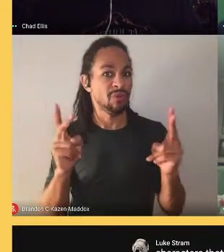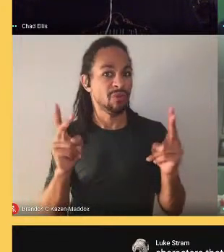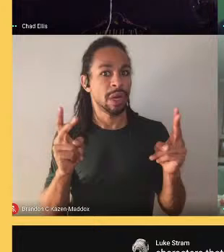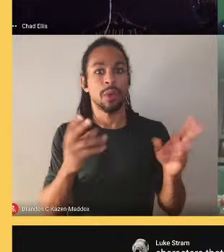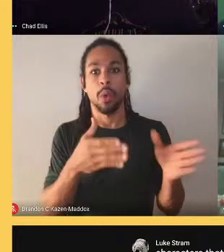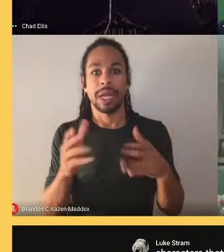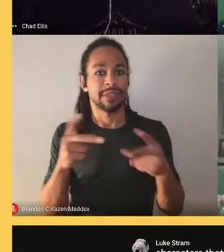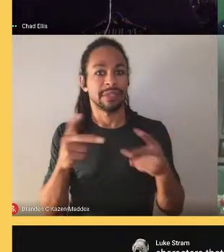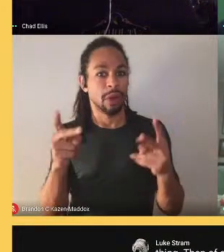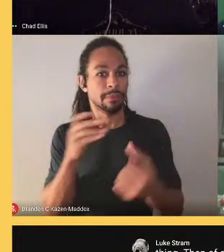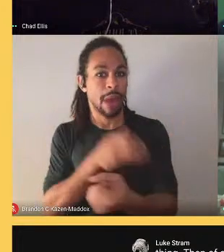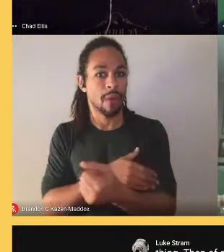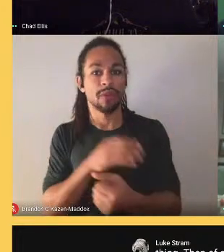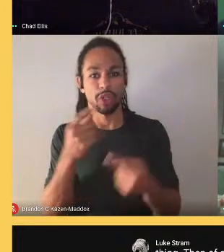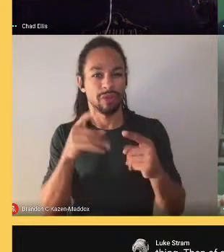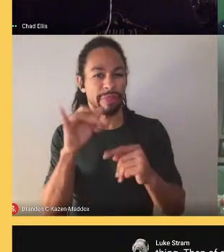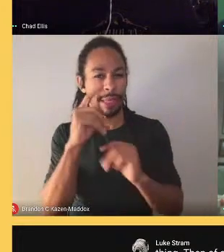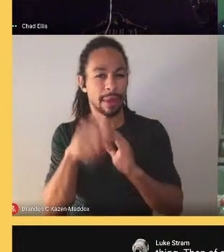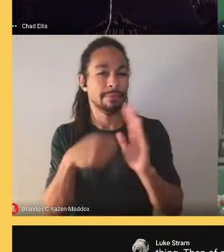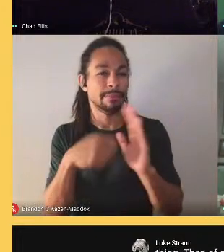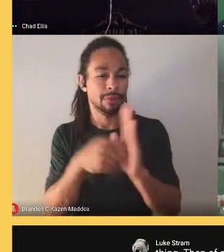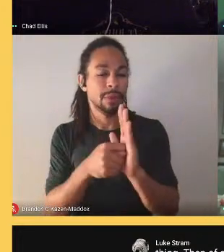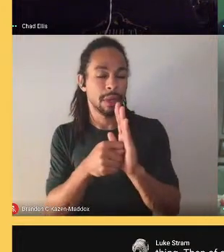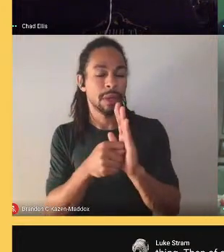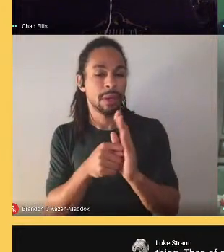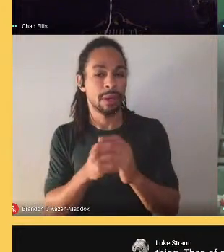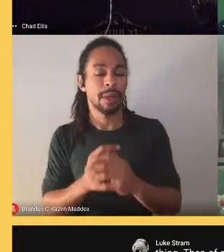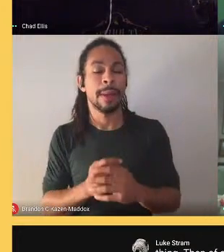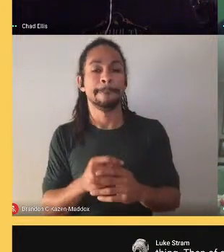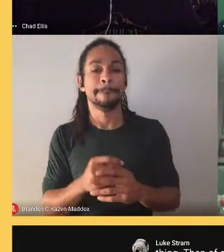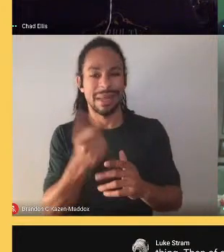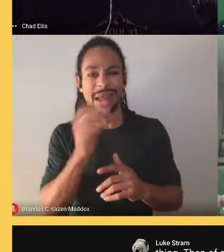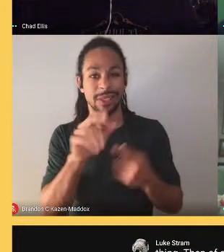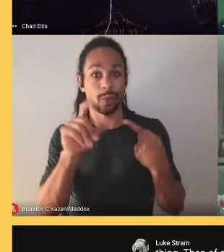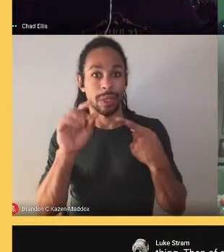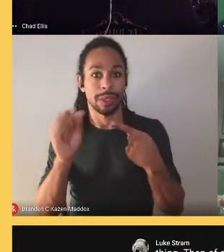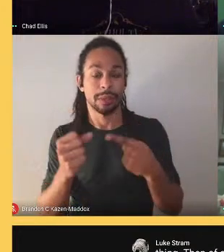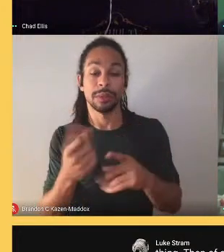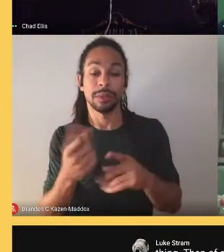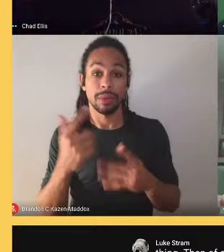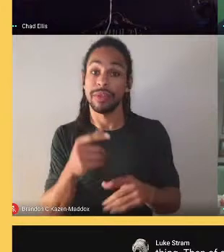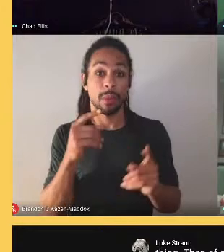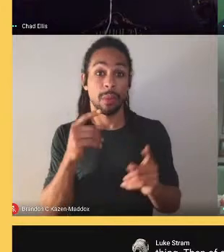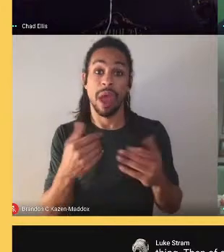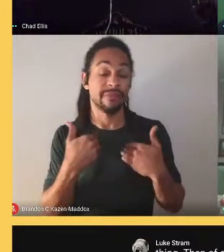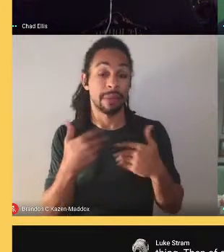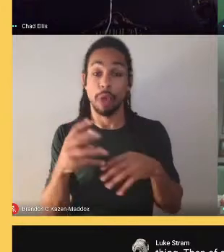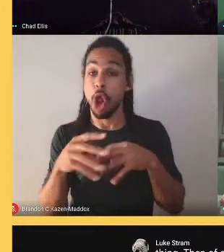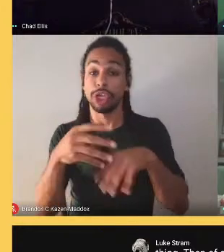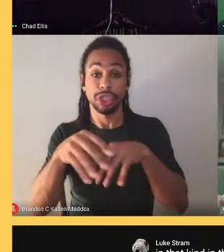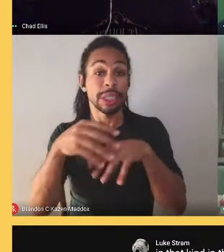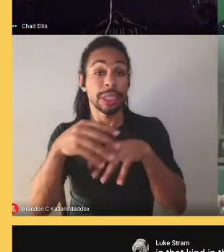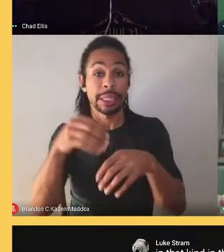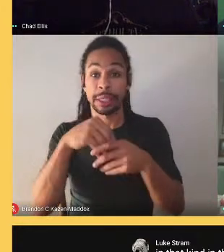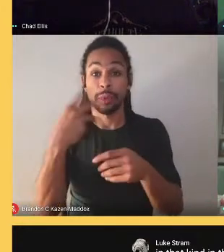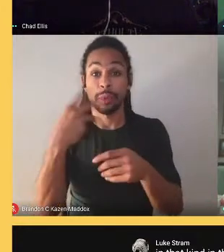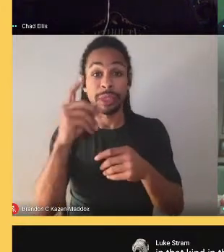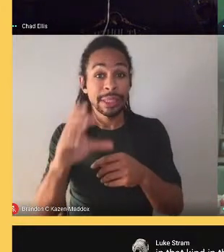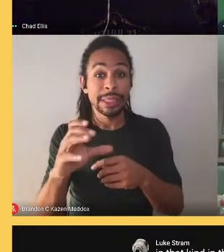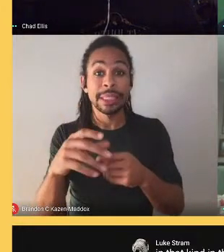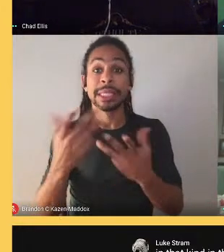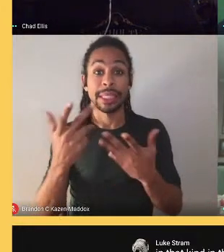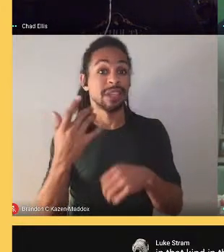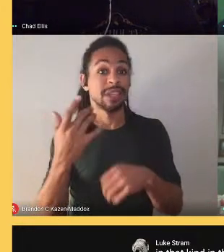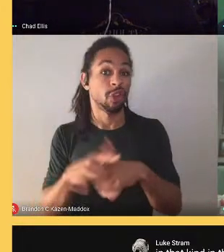Like, with it, you know, having regular marches in DC and things like that, like in the early 20s around then. And they